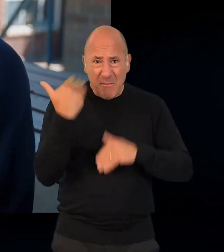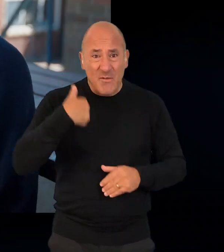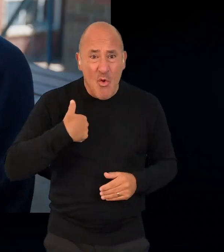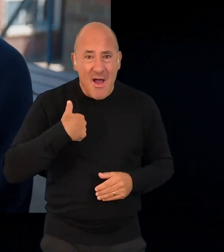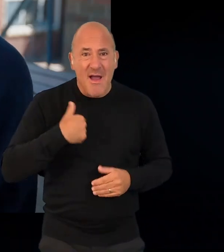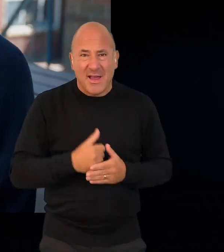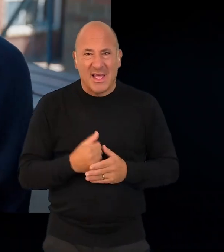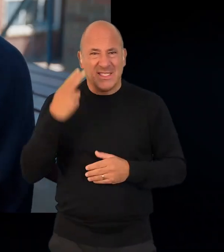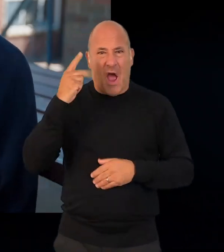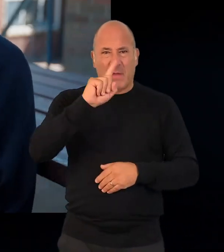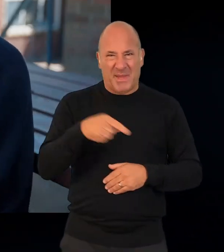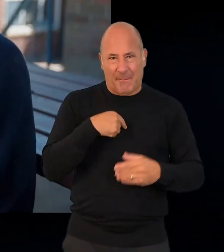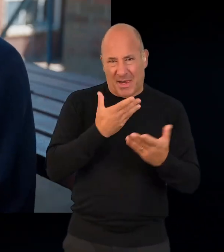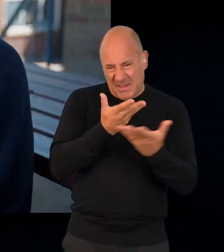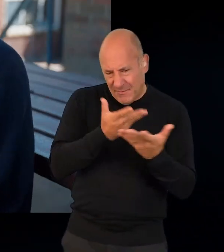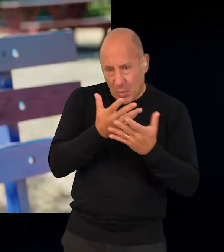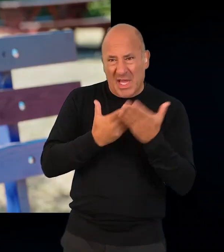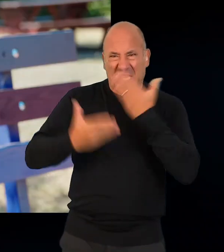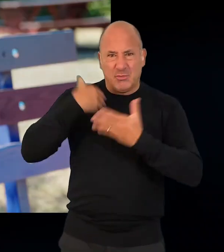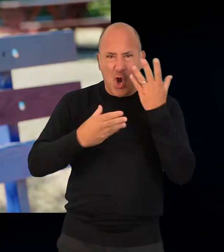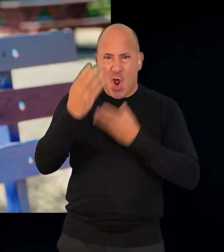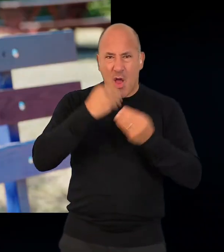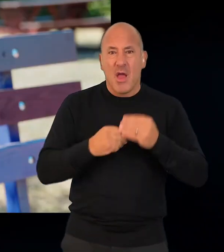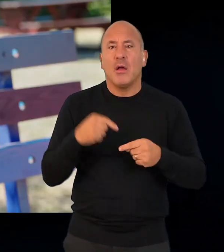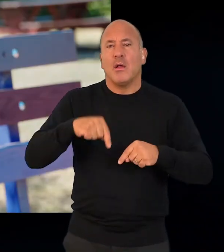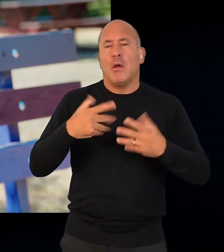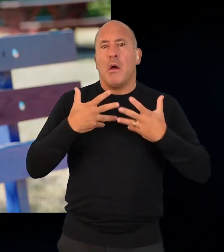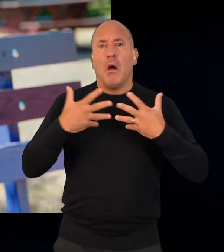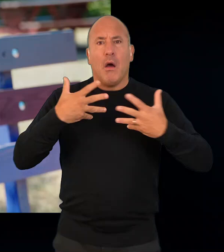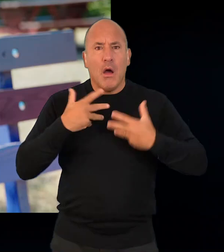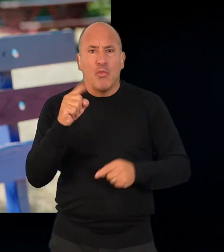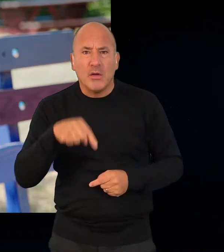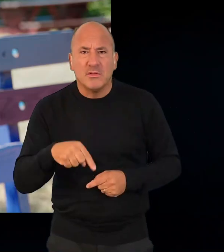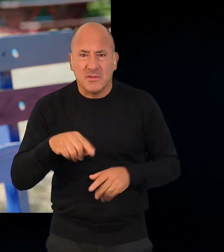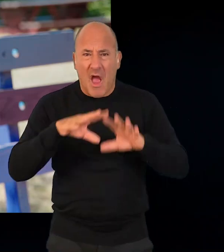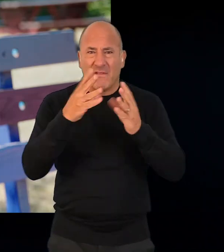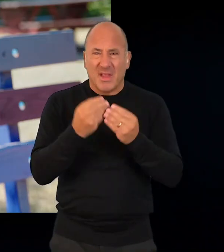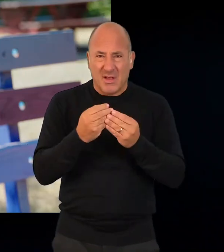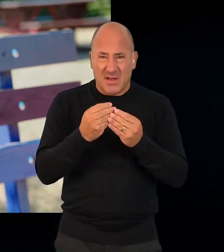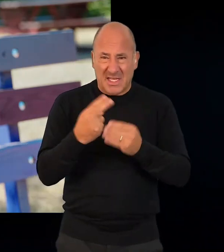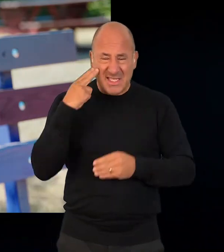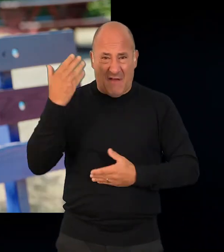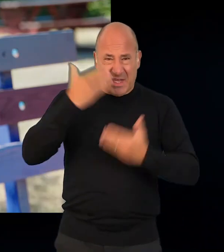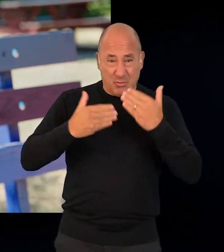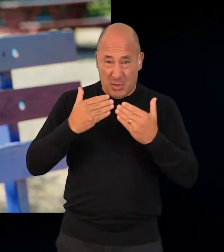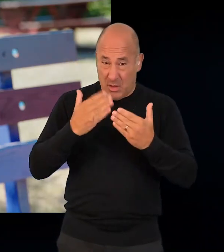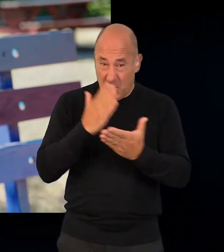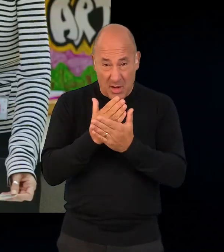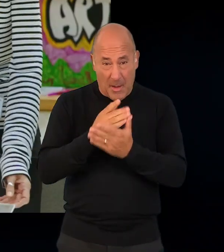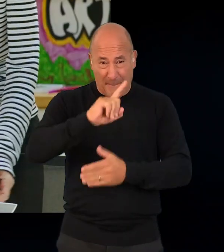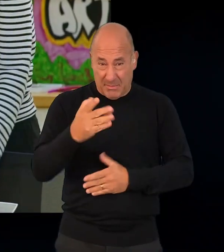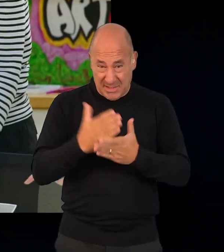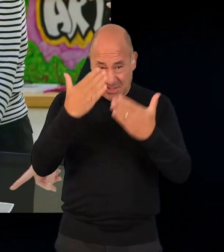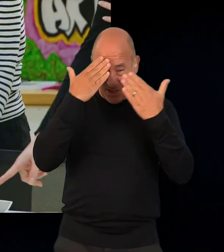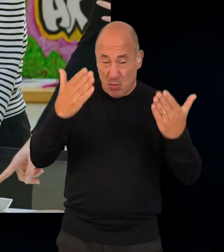Interviewed deaf people and learning history. The most surprising part of this whole project was probably the amount of deaf history that people just